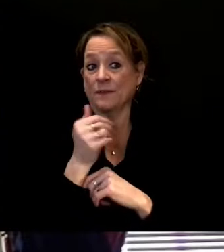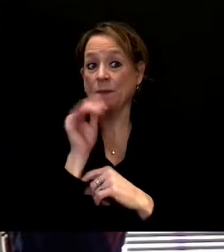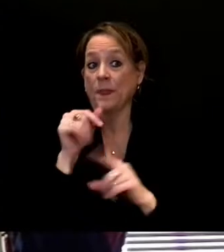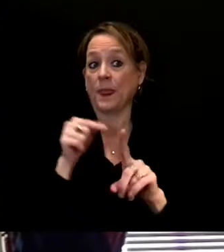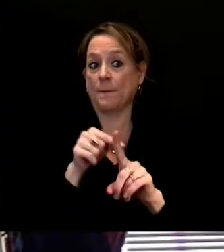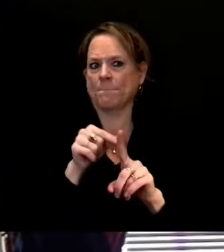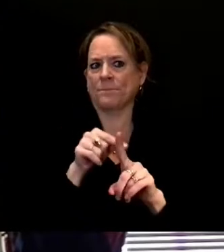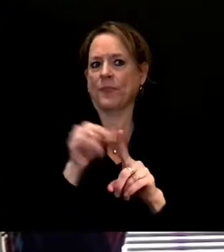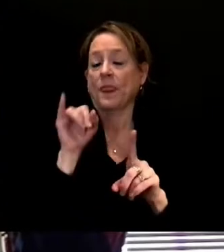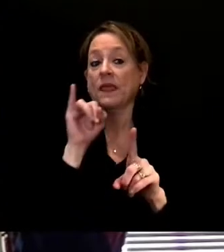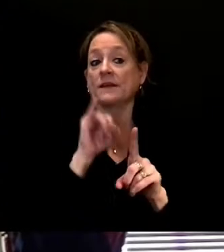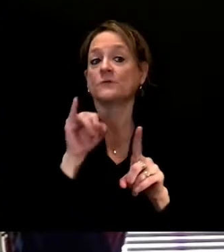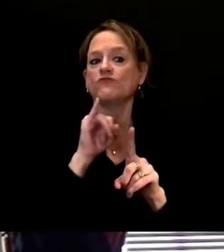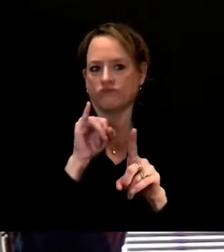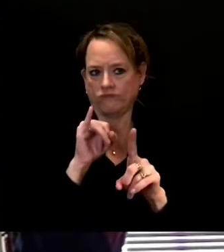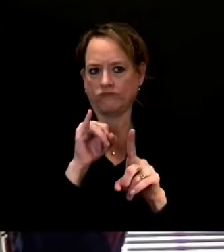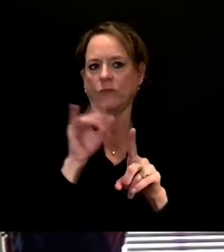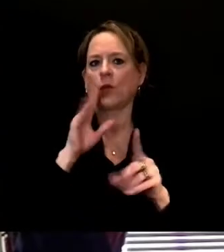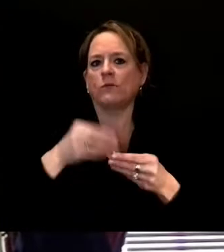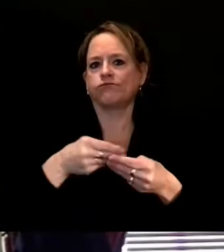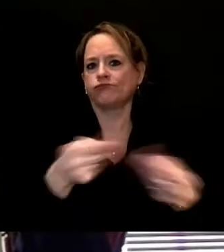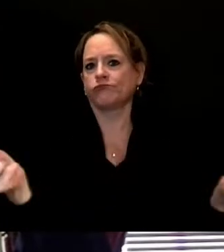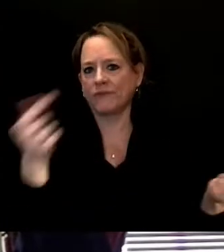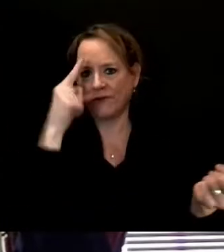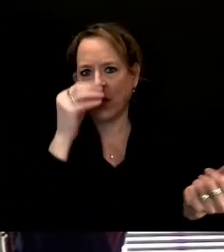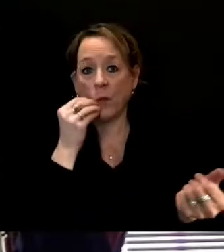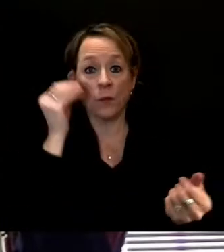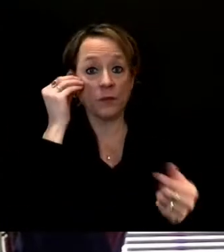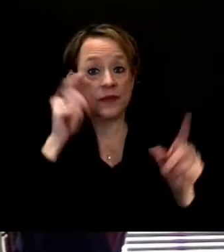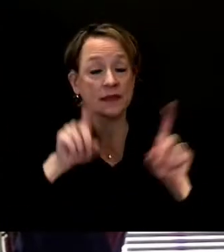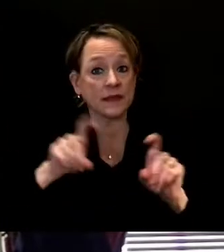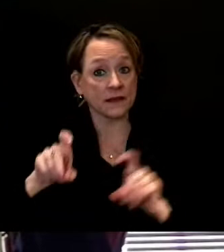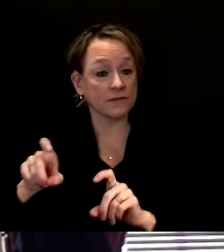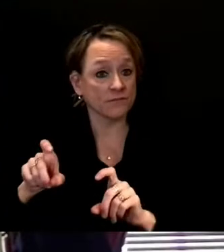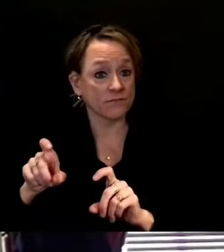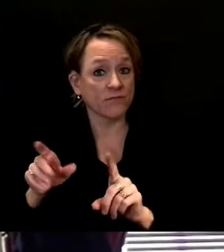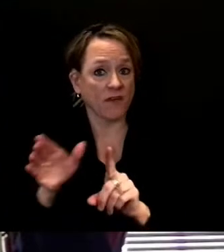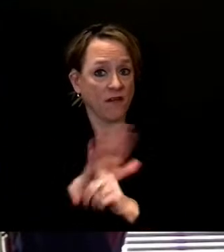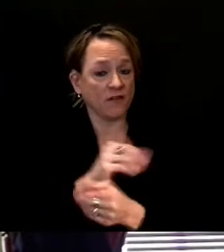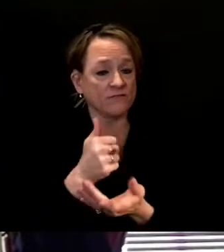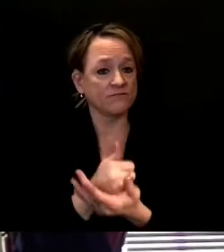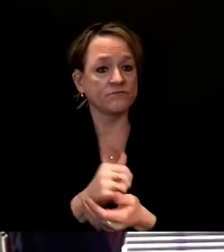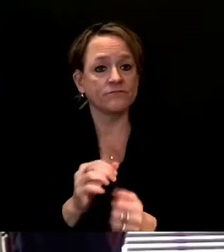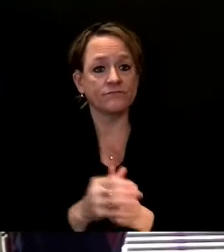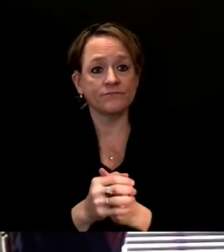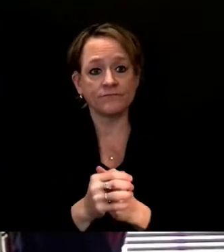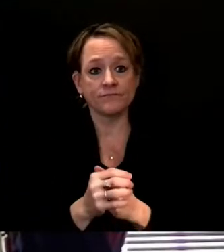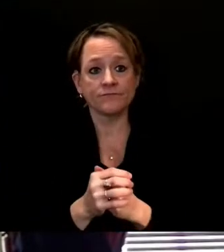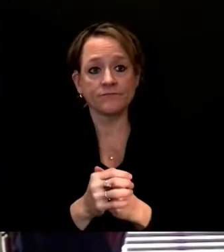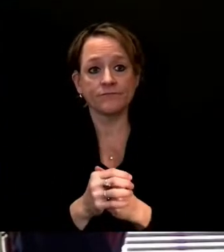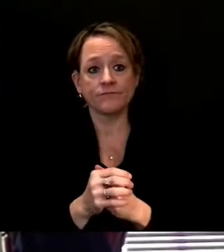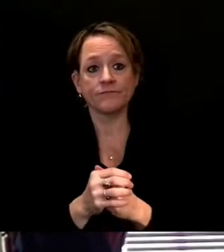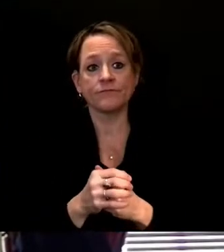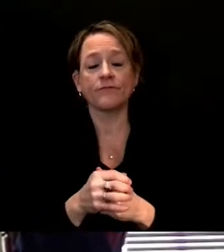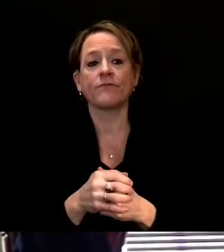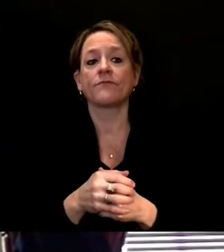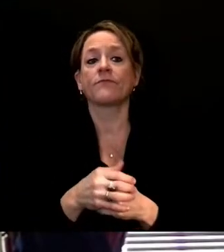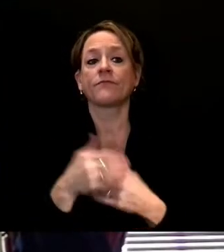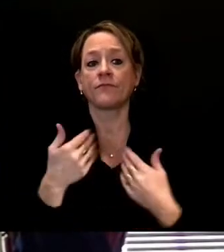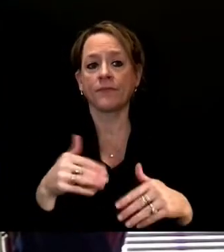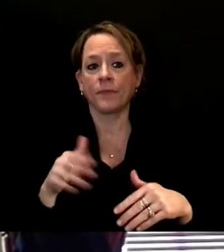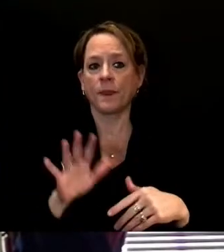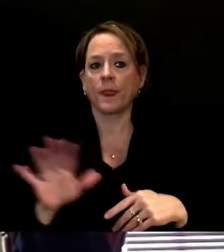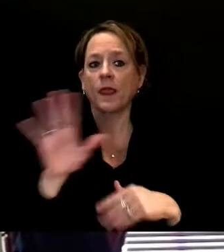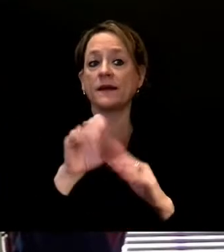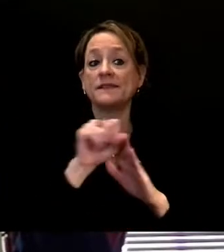to have testing sites all across the state, from our local pharmacies to county health departments. So